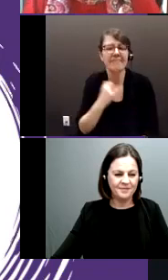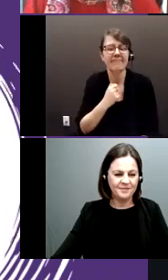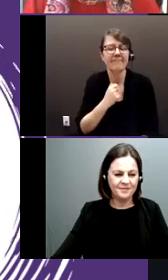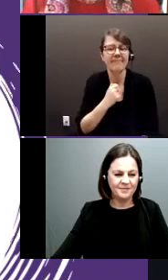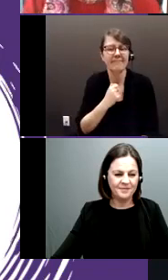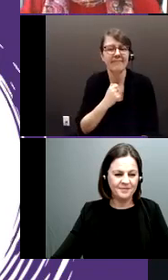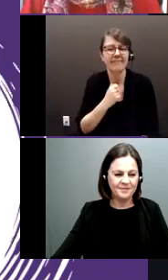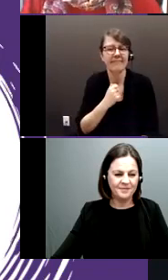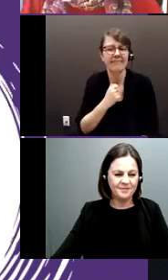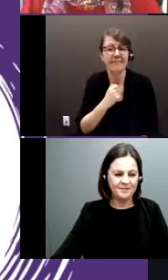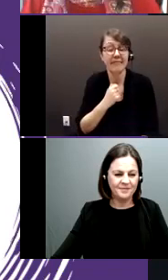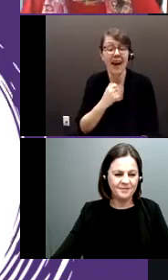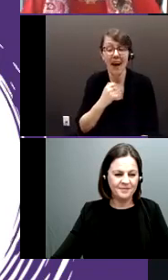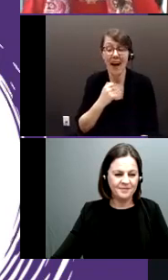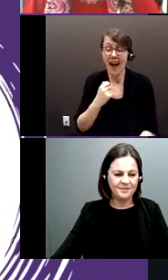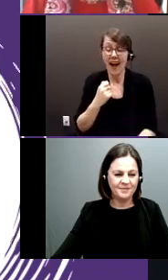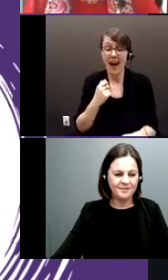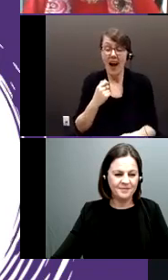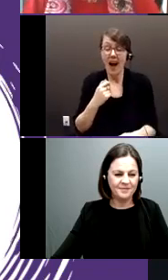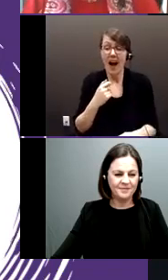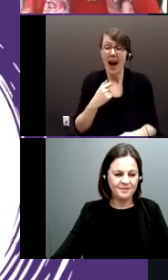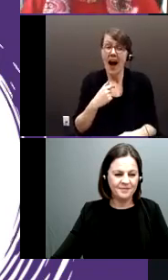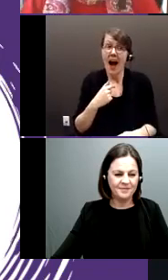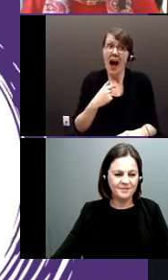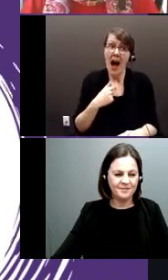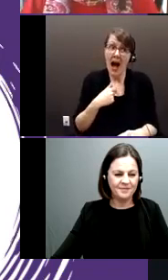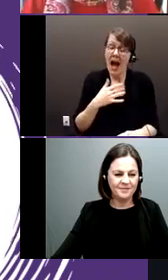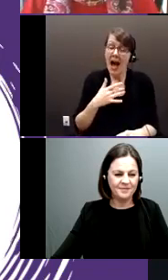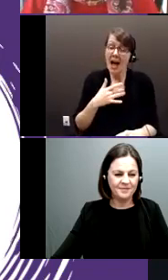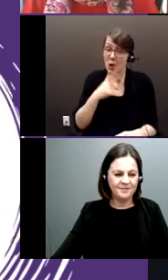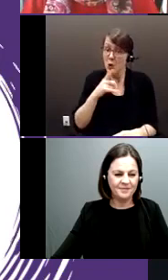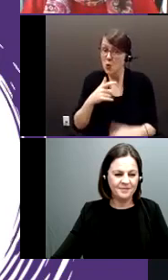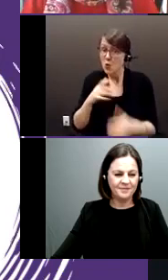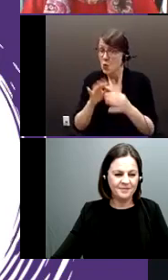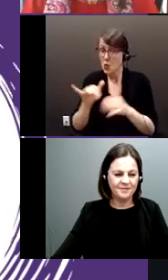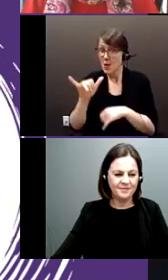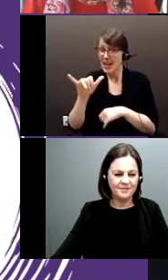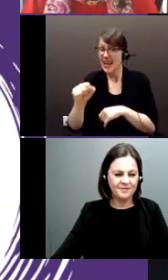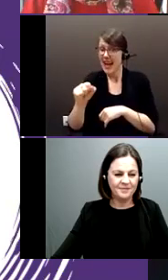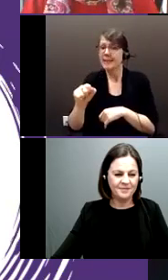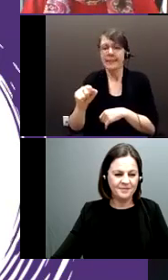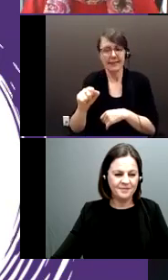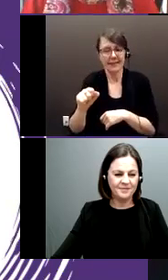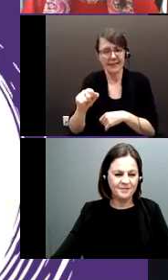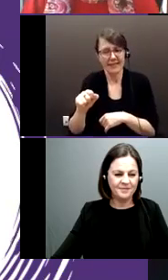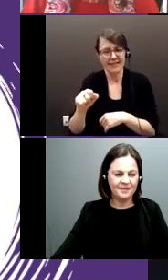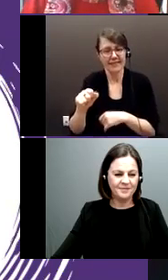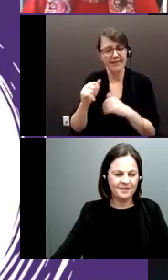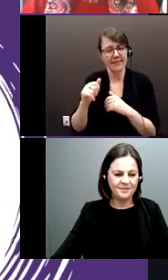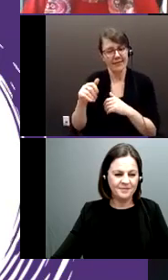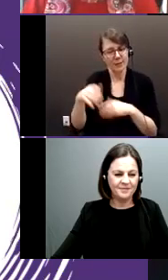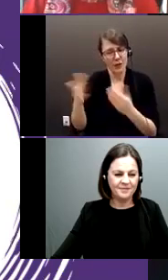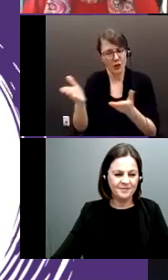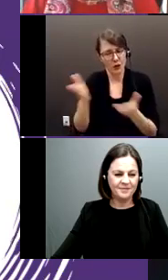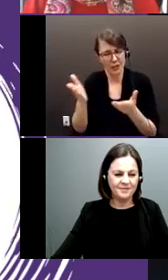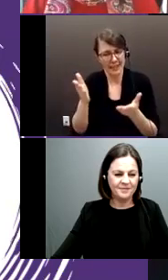it's super easy, but it's probably a little bit easier for us as service providers because it's one of the